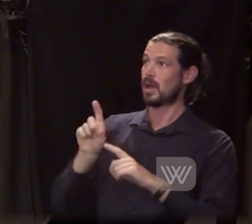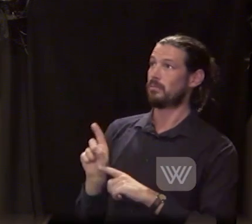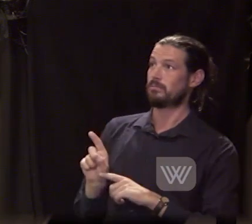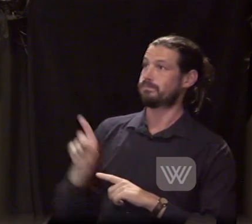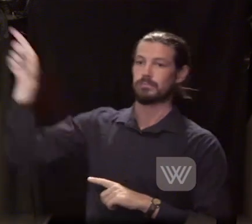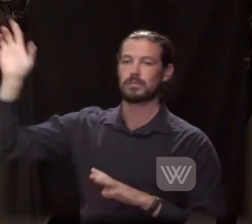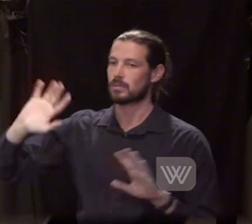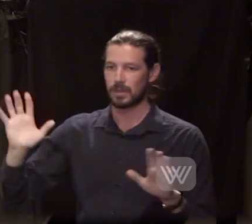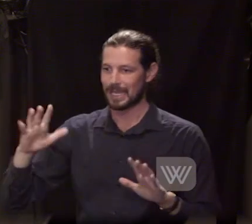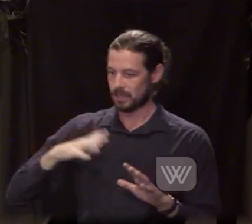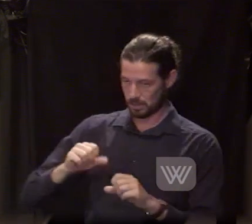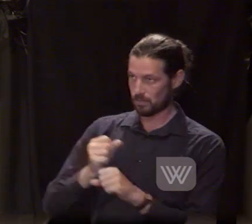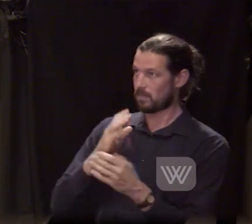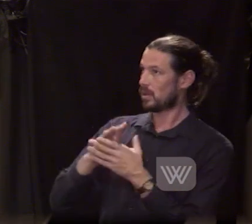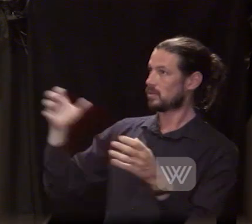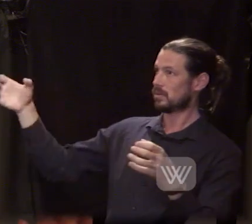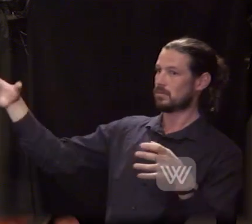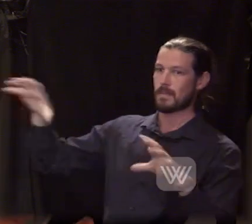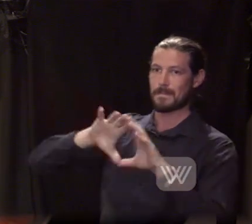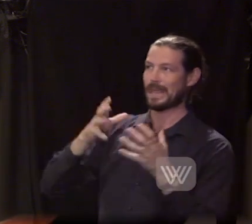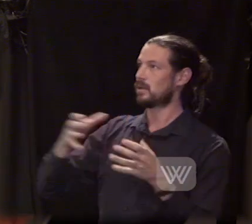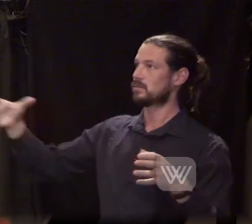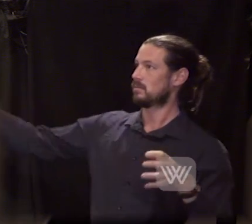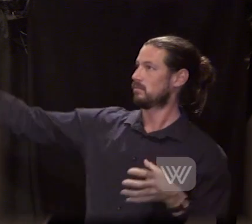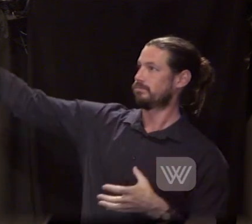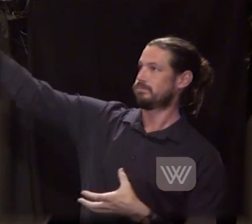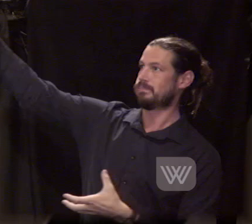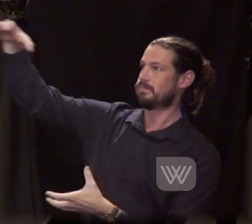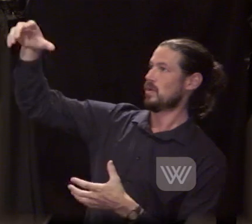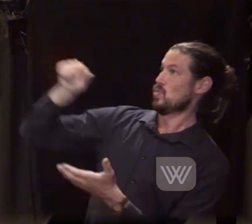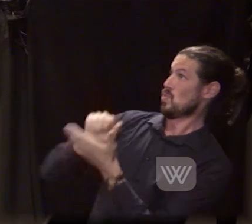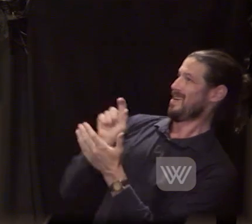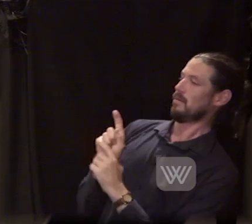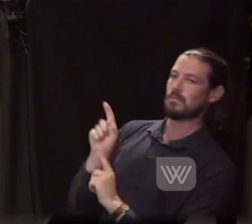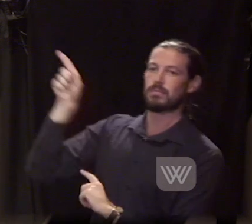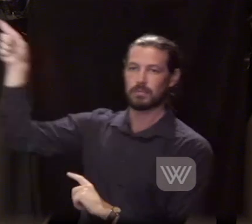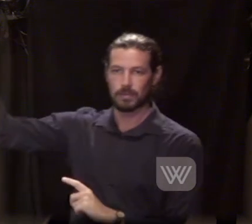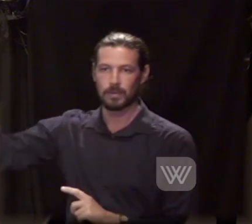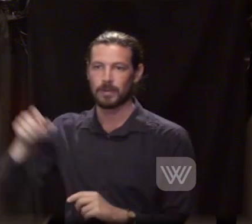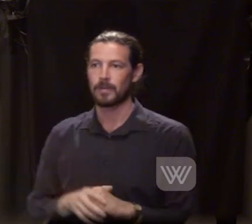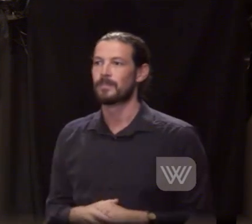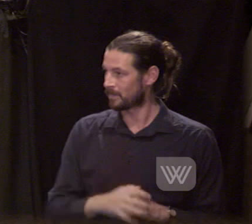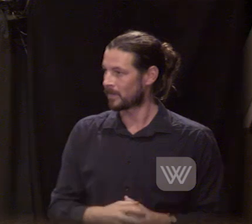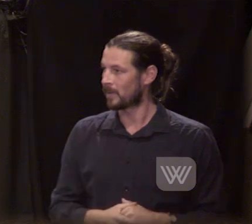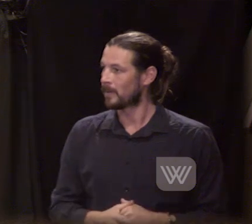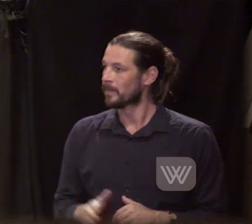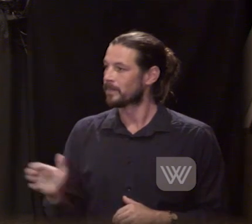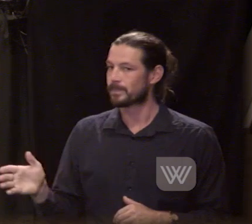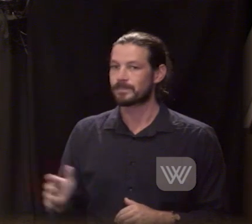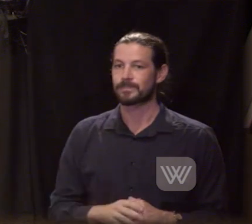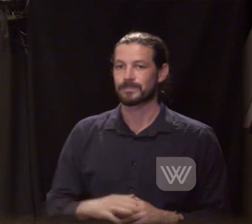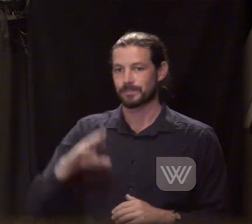If you have a way to launch yourself back, conditional doesn't exist yet. So we should be figuring that out too.